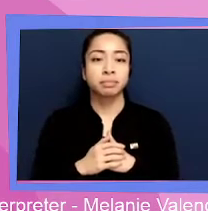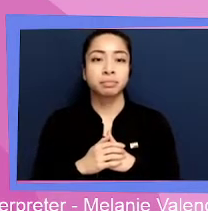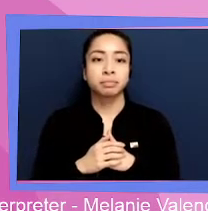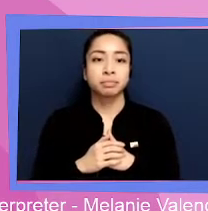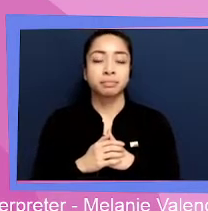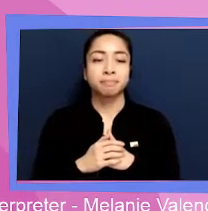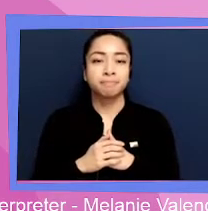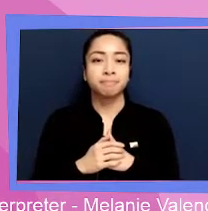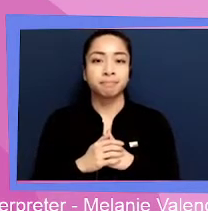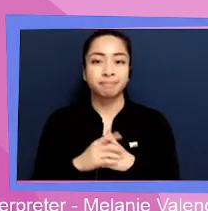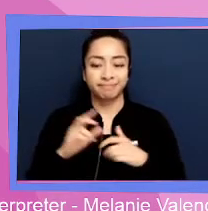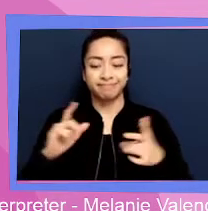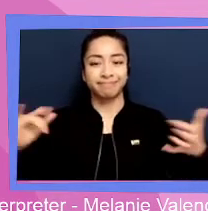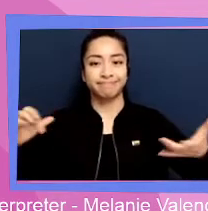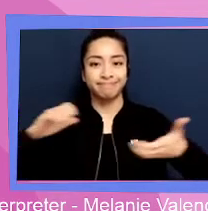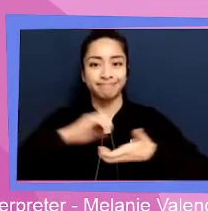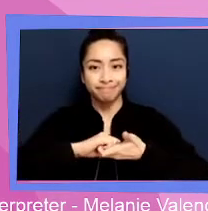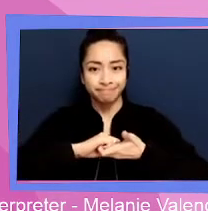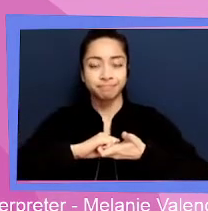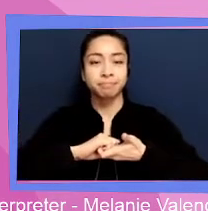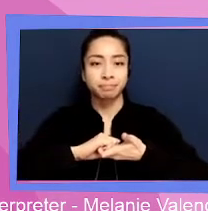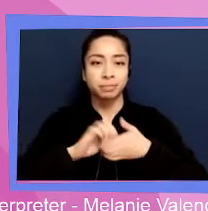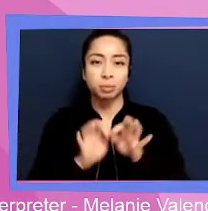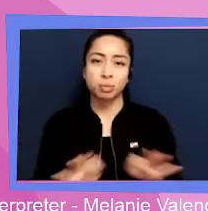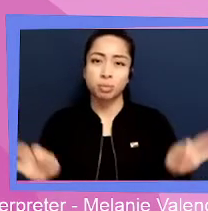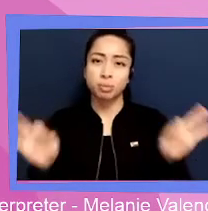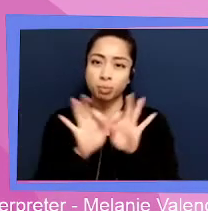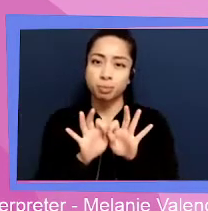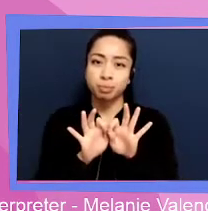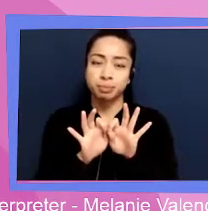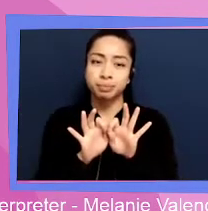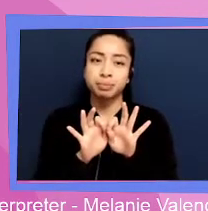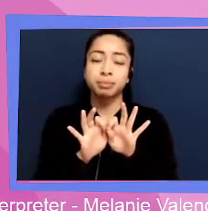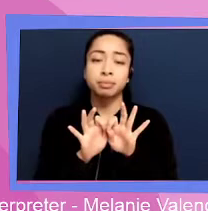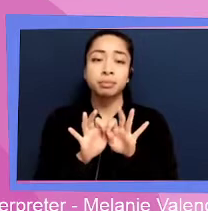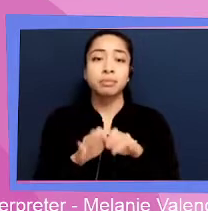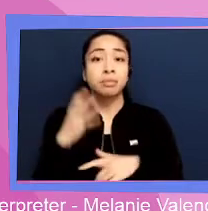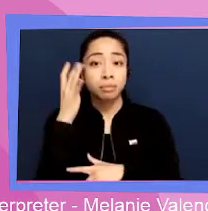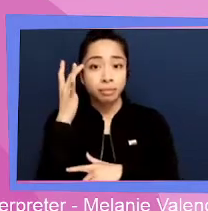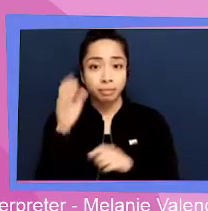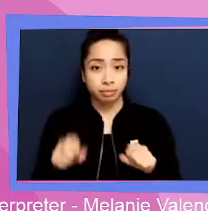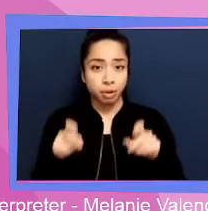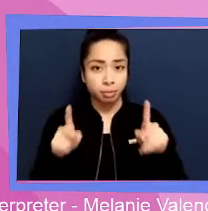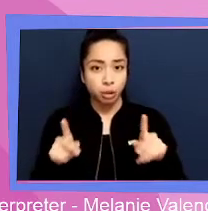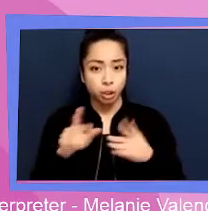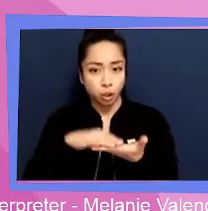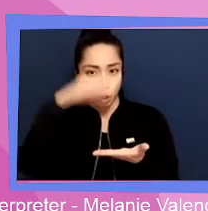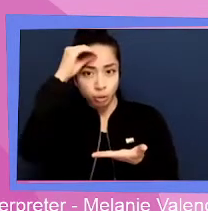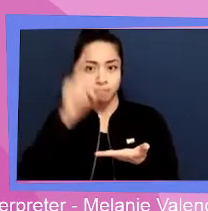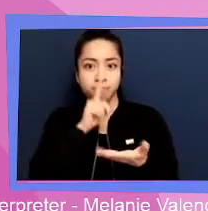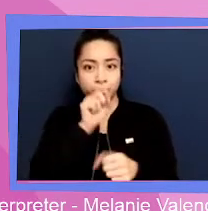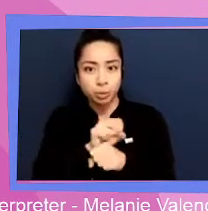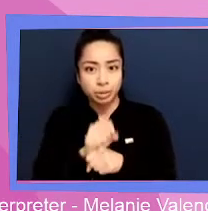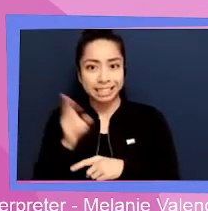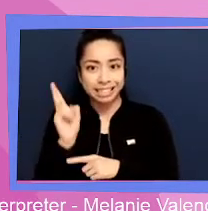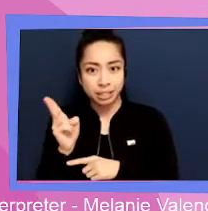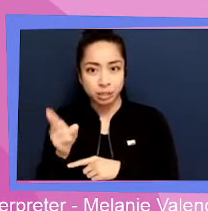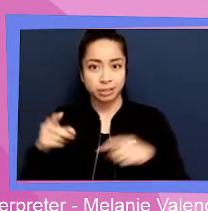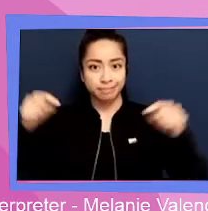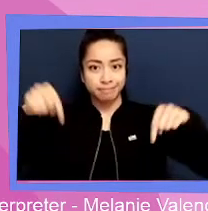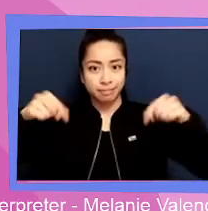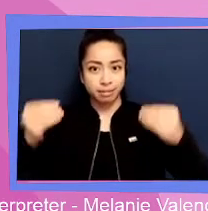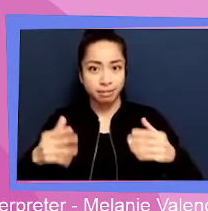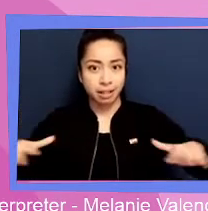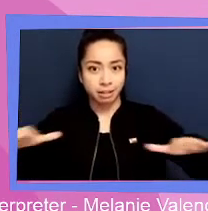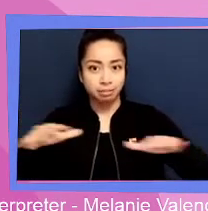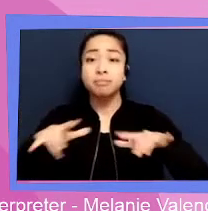ceremonial acknowledgement. It's also an opportunity to learn about the true history of this land and acknowledge